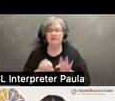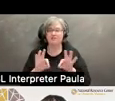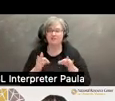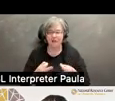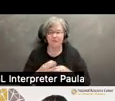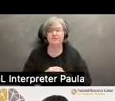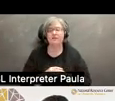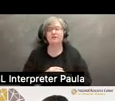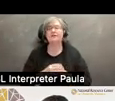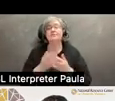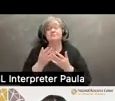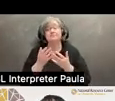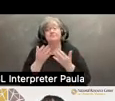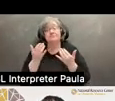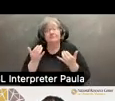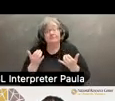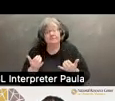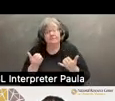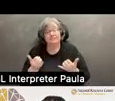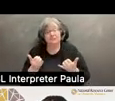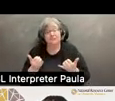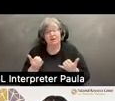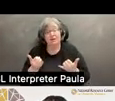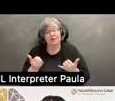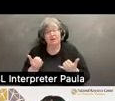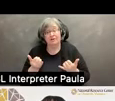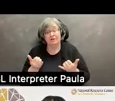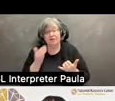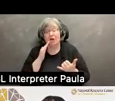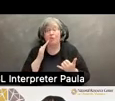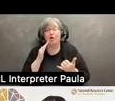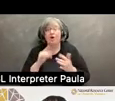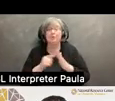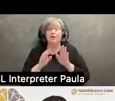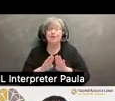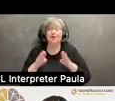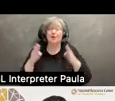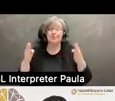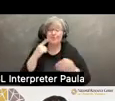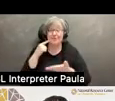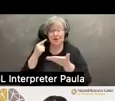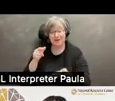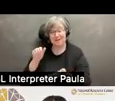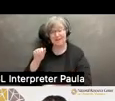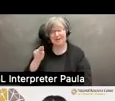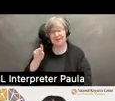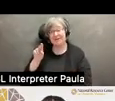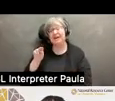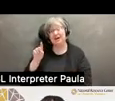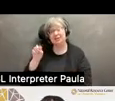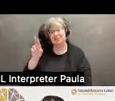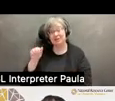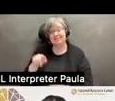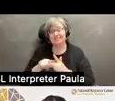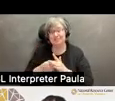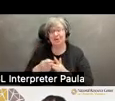with that being said, we would like to, or I will begin to open it up for Andrea to start the presentation. And